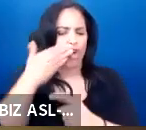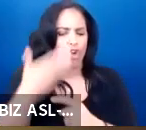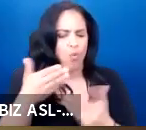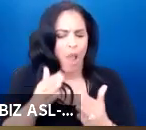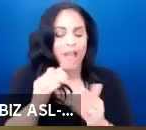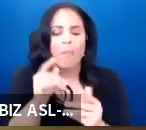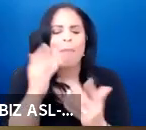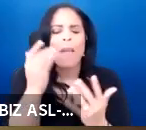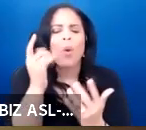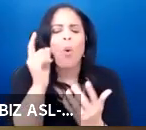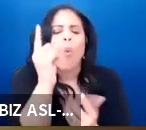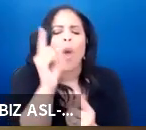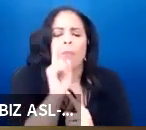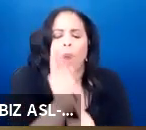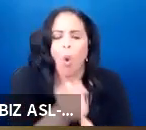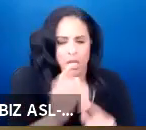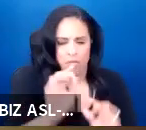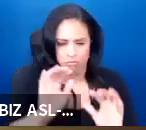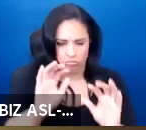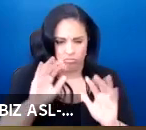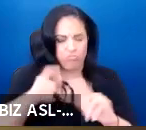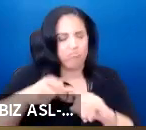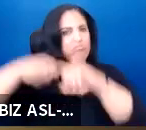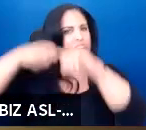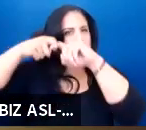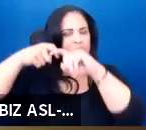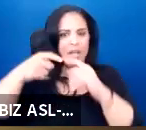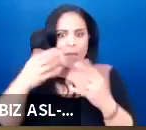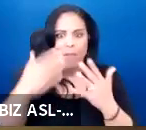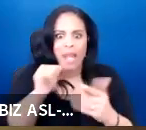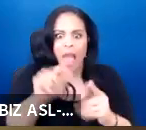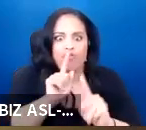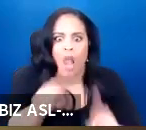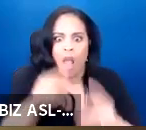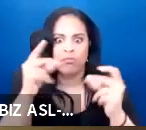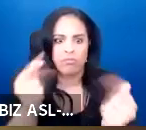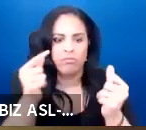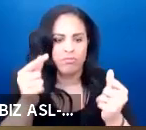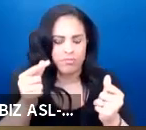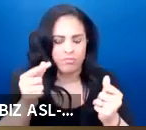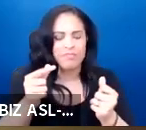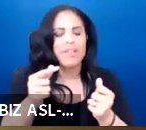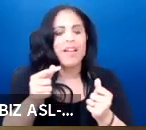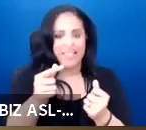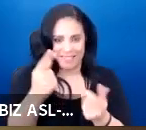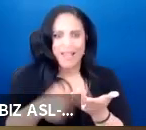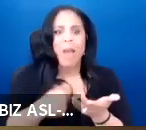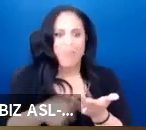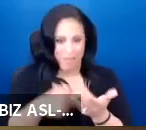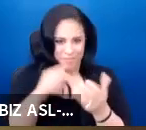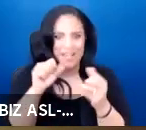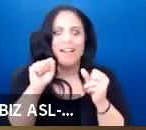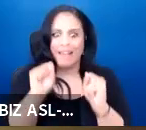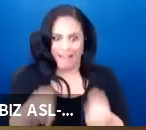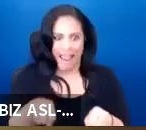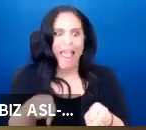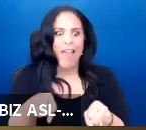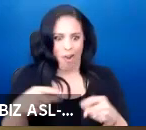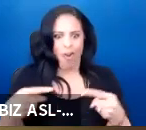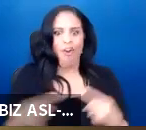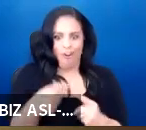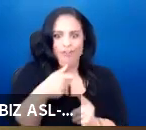instead of to just react very quickly and say, oh my God, we haven't done this, let's quickly do that. Sometimes a lot of harm can be done in very quick,